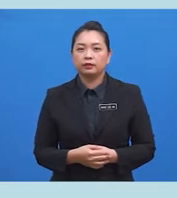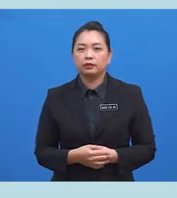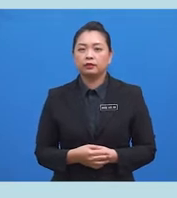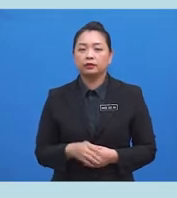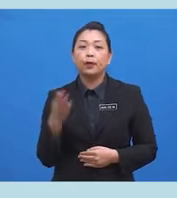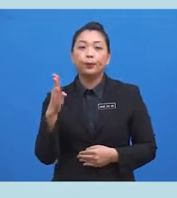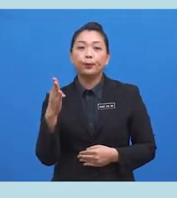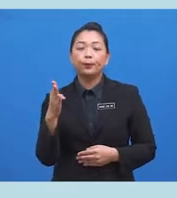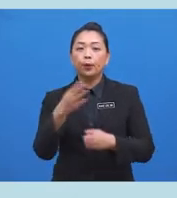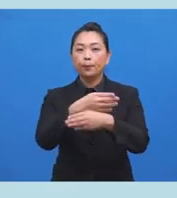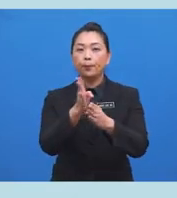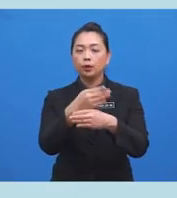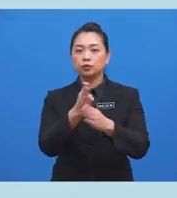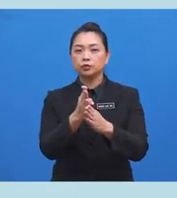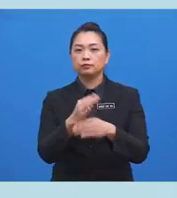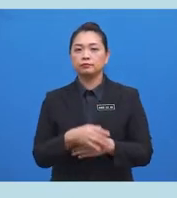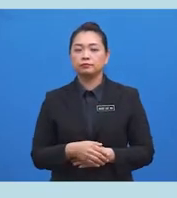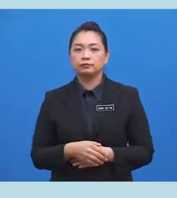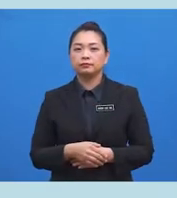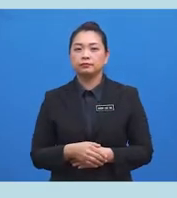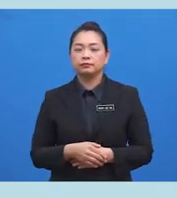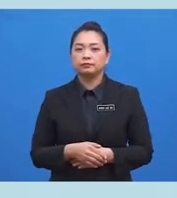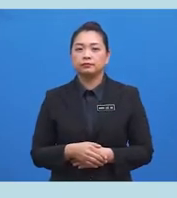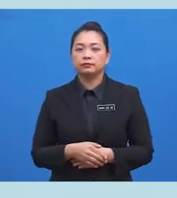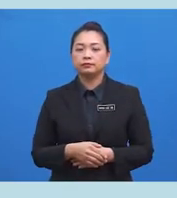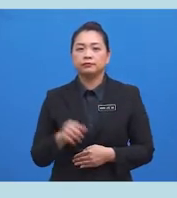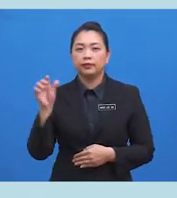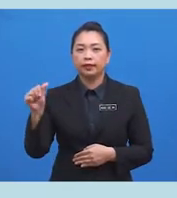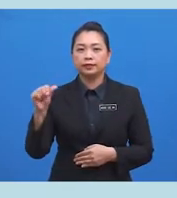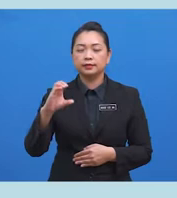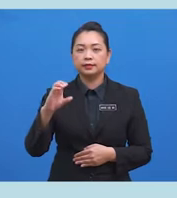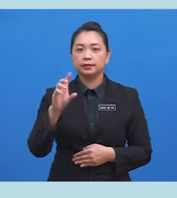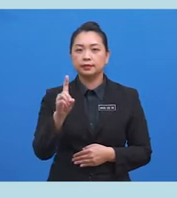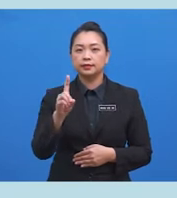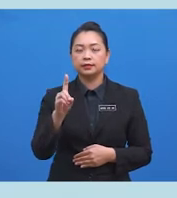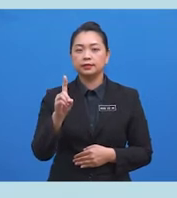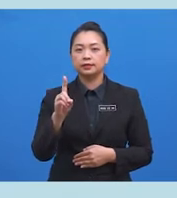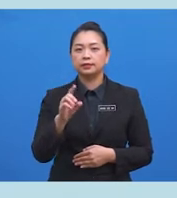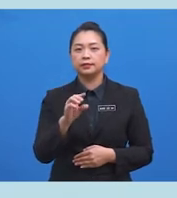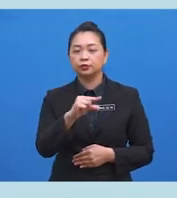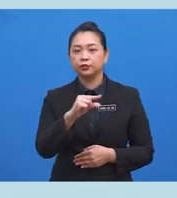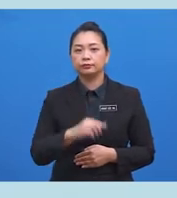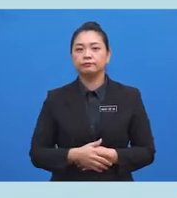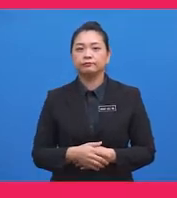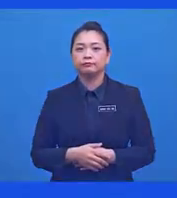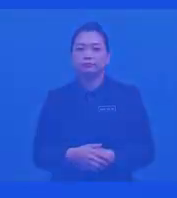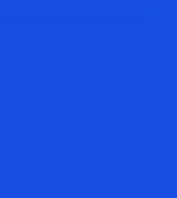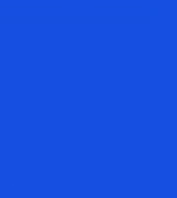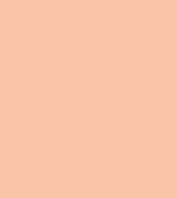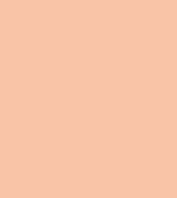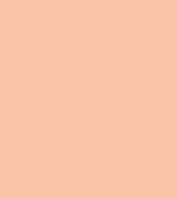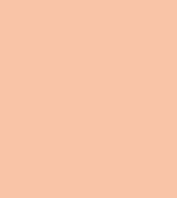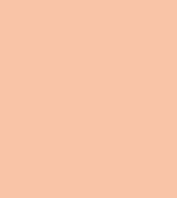The blue box has the headings we have not used yet. Headings A, C, D, F, and G, okay?